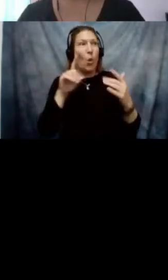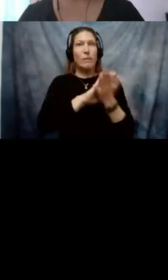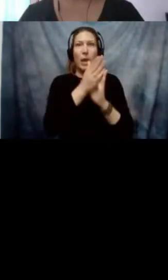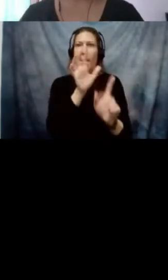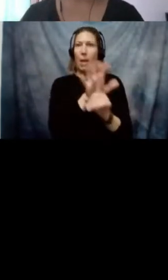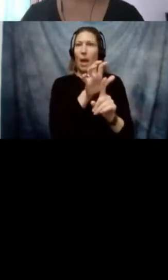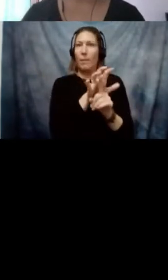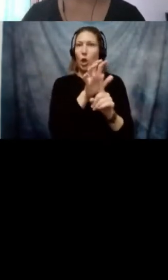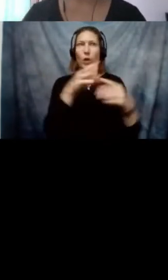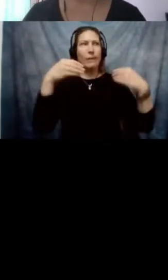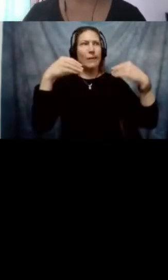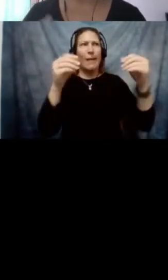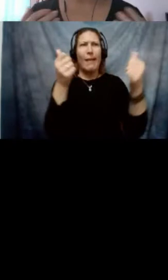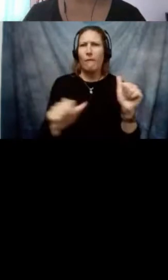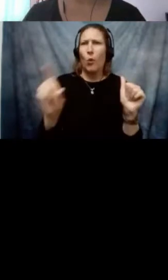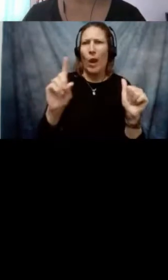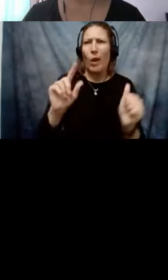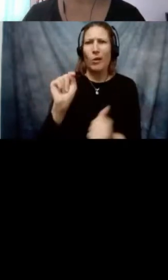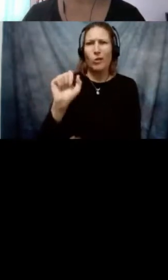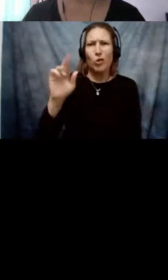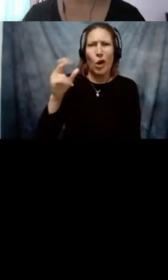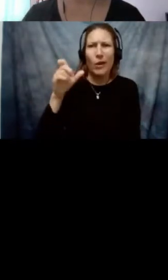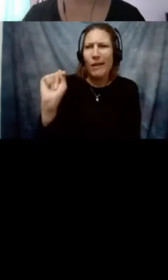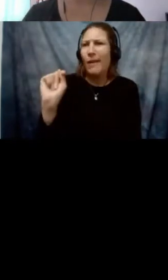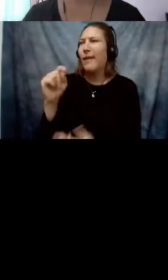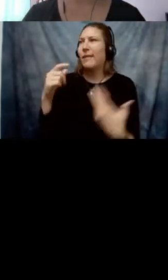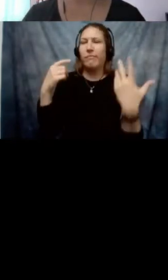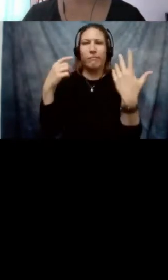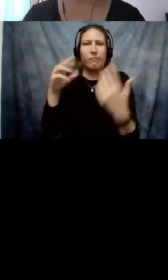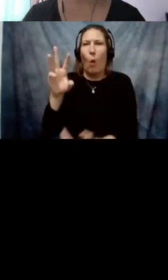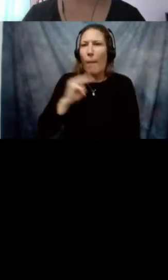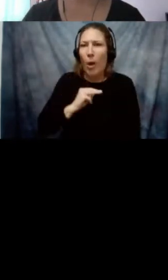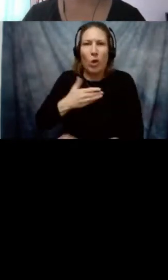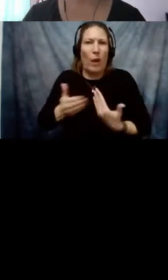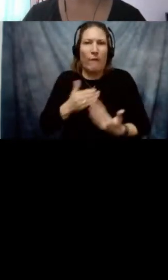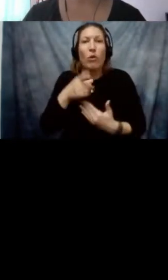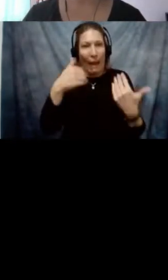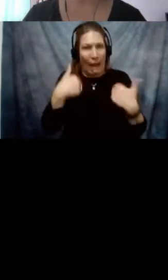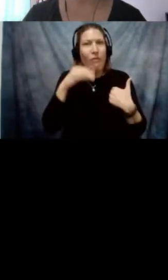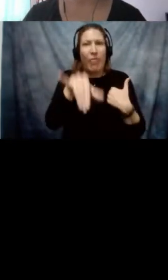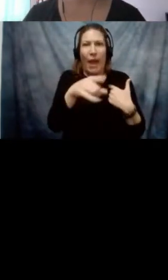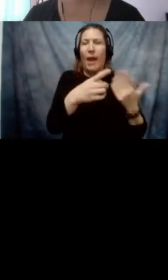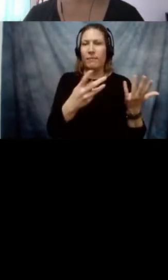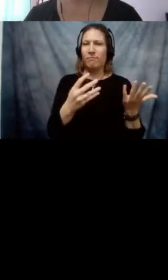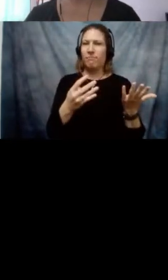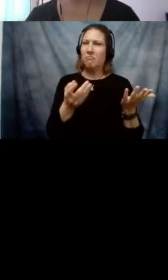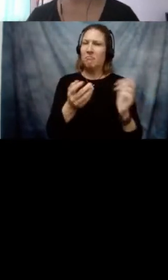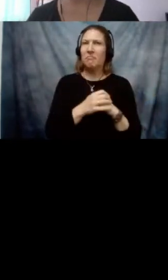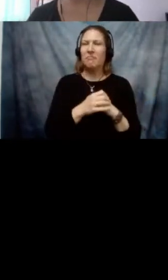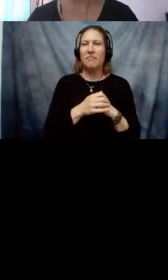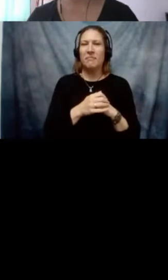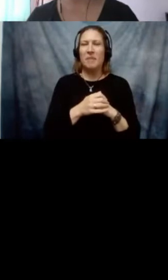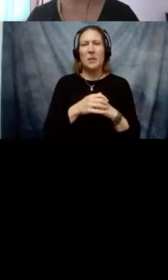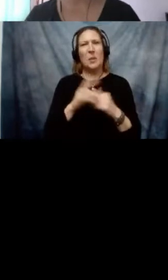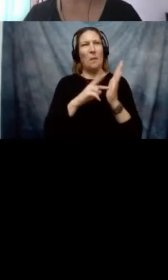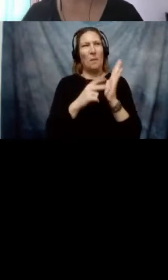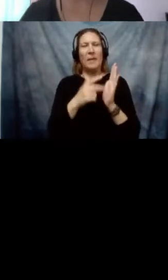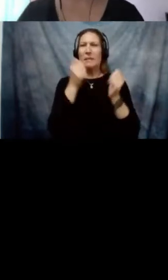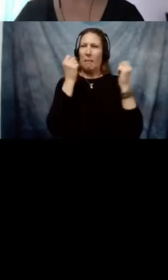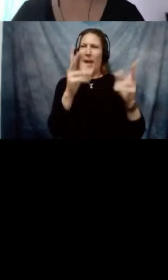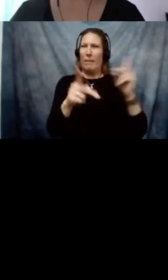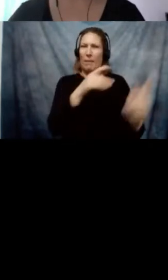And when we think about universal design for learning, we all have to ask ourselves, why should we care about it, and why should we